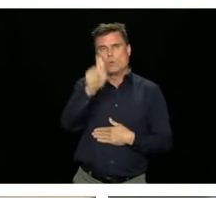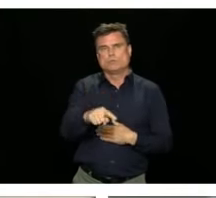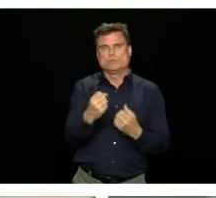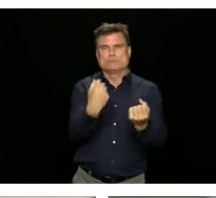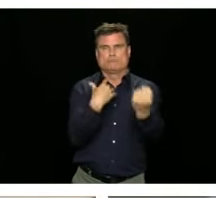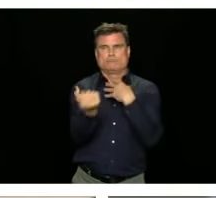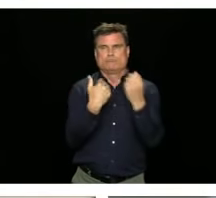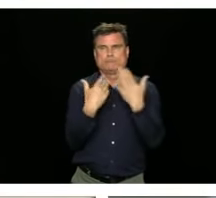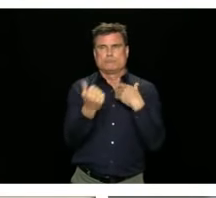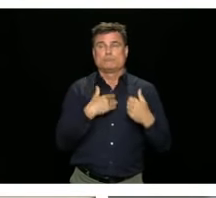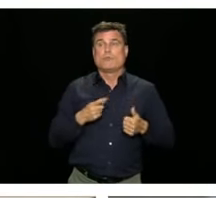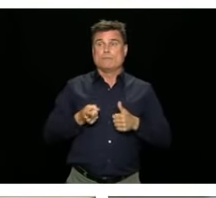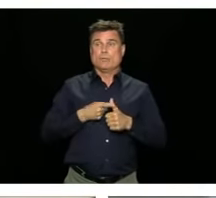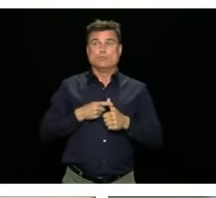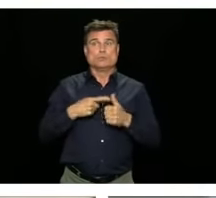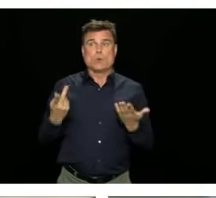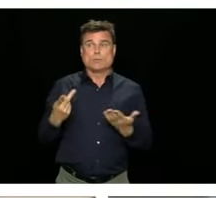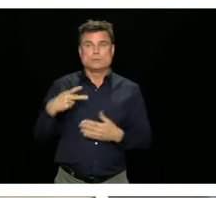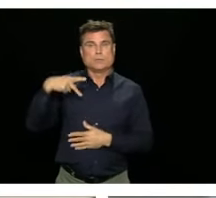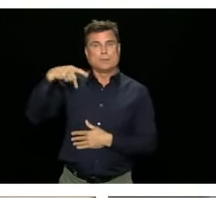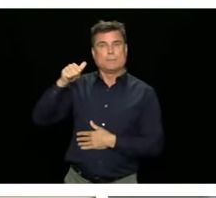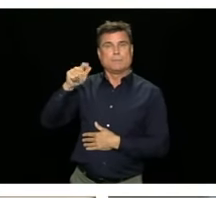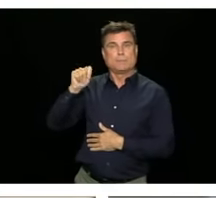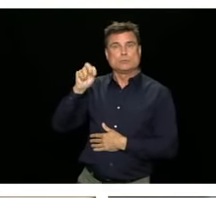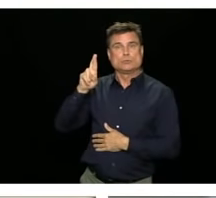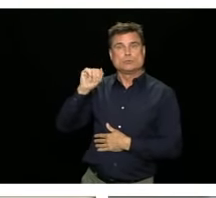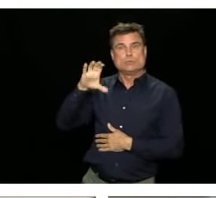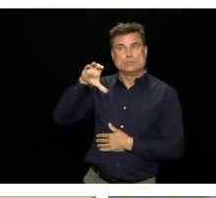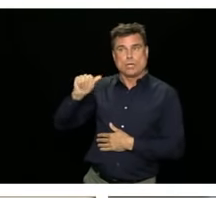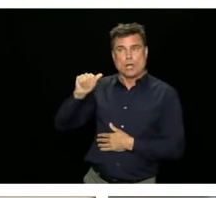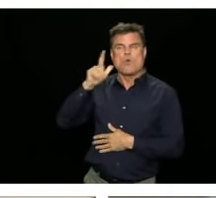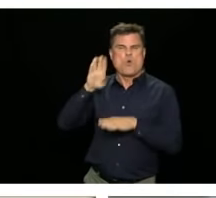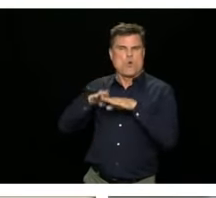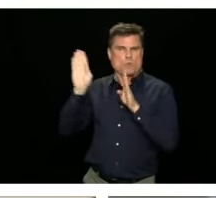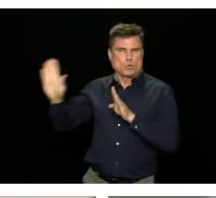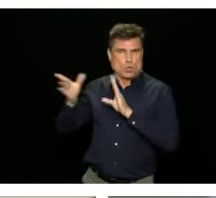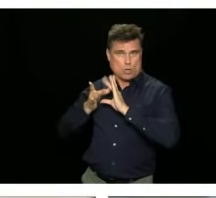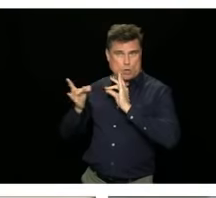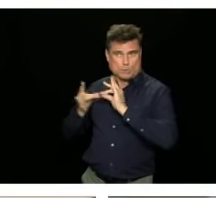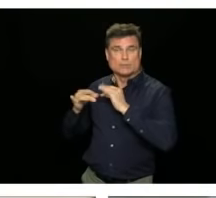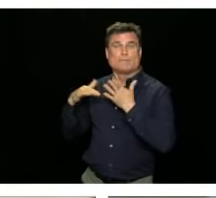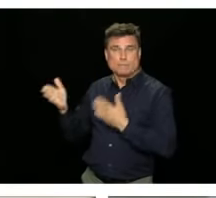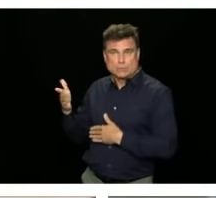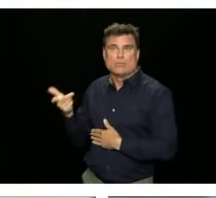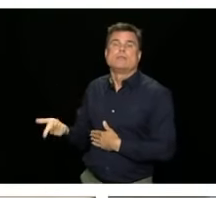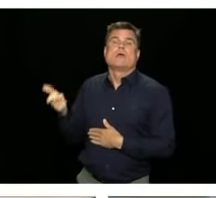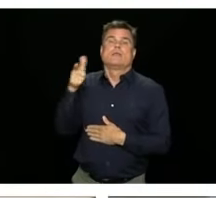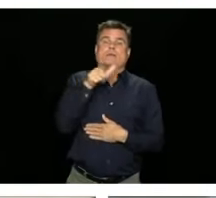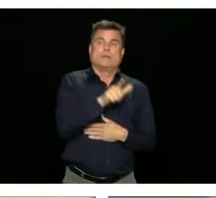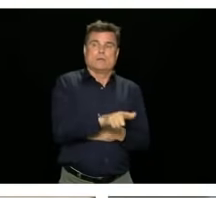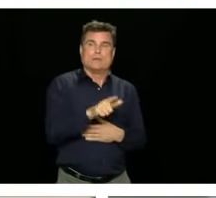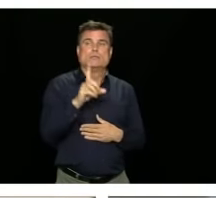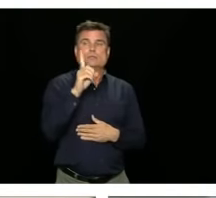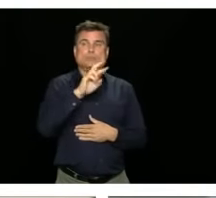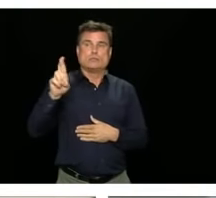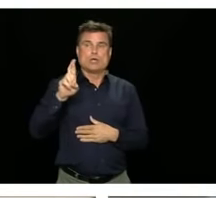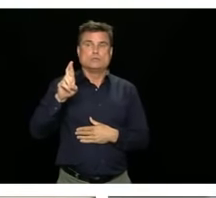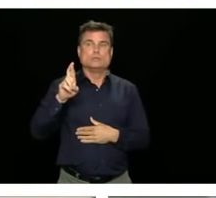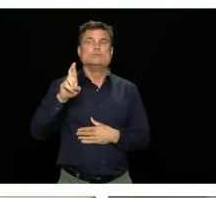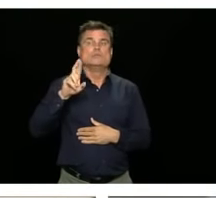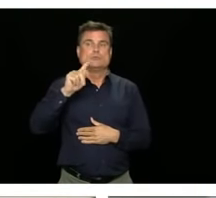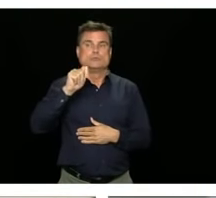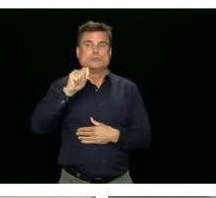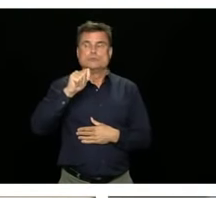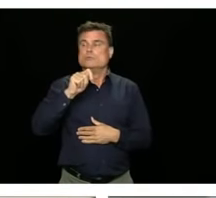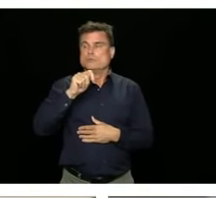start us off with some brief remarks, and next we will hear from Dr. Ismael Traore and then Parliamentary Secretary Ravi